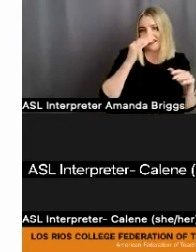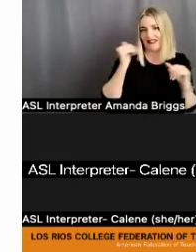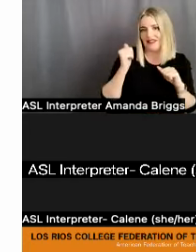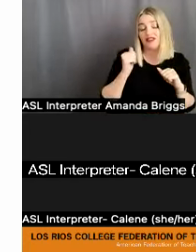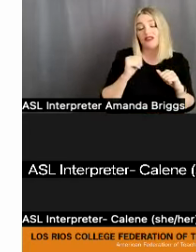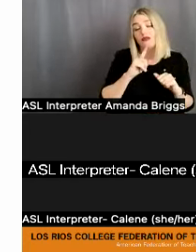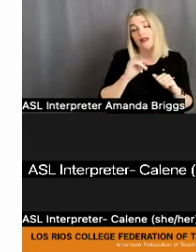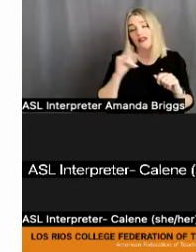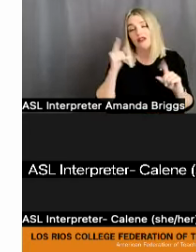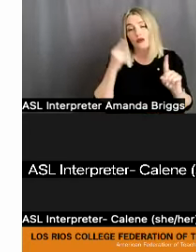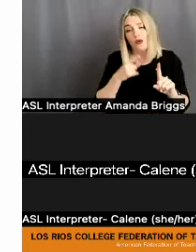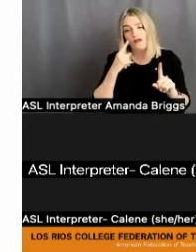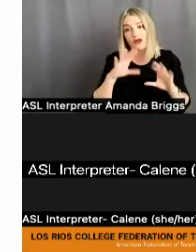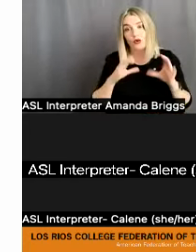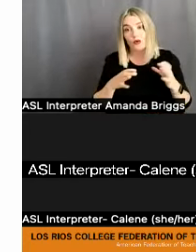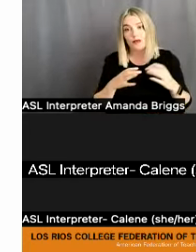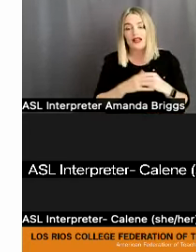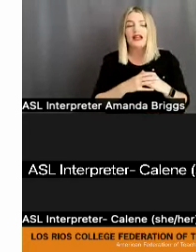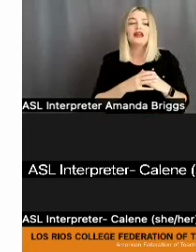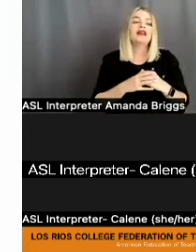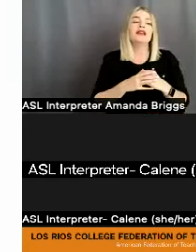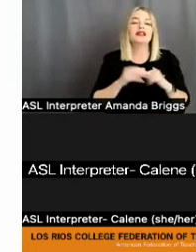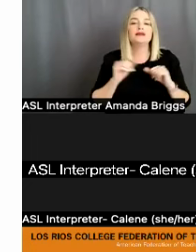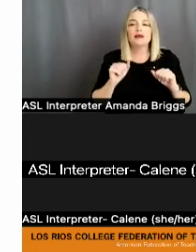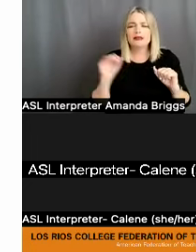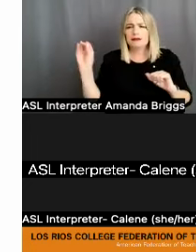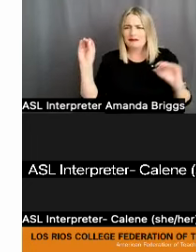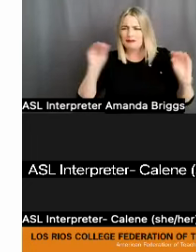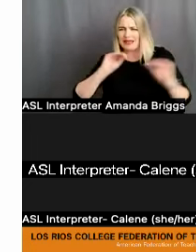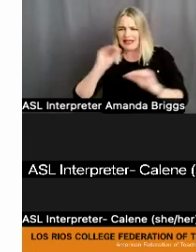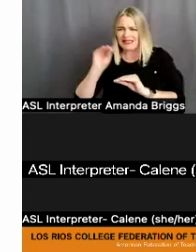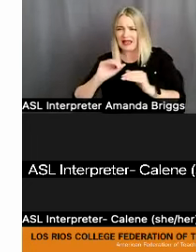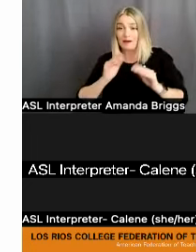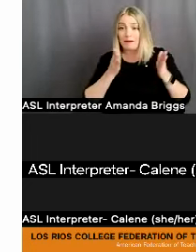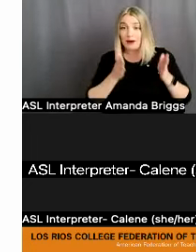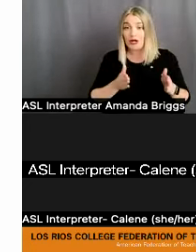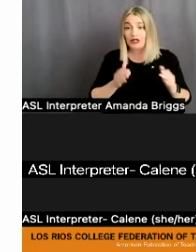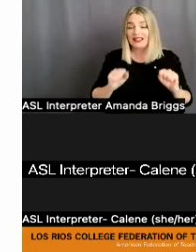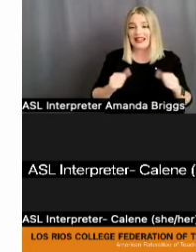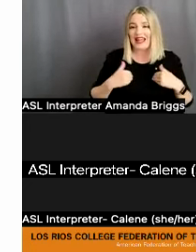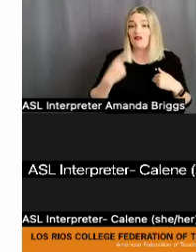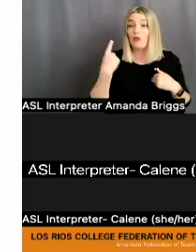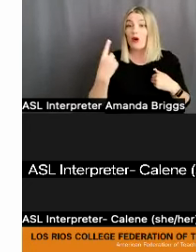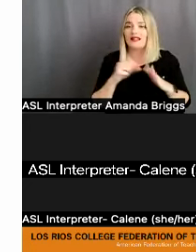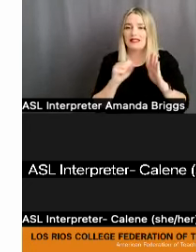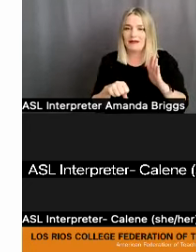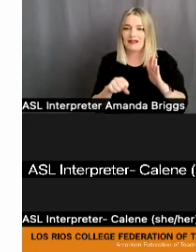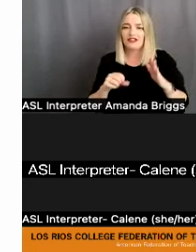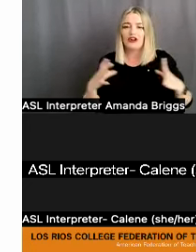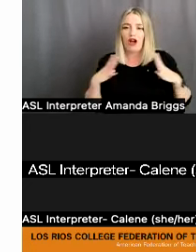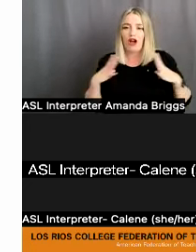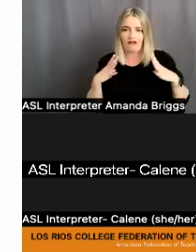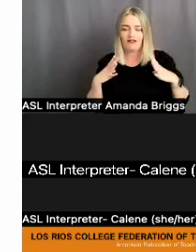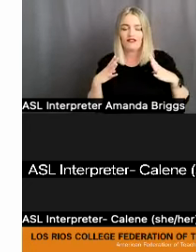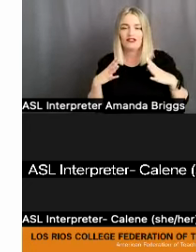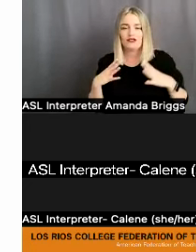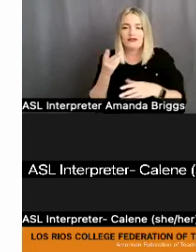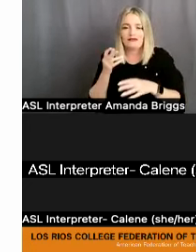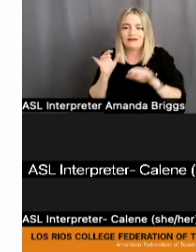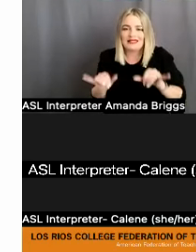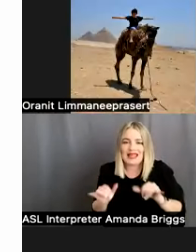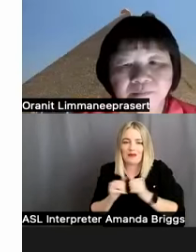the goal for the group was to be able to piece together a way in which someone could have a semester off to be with their child.